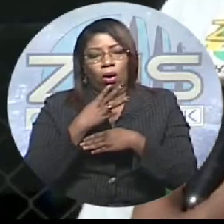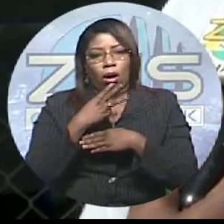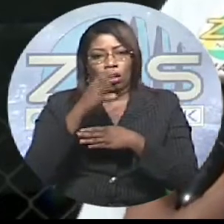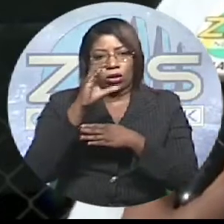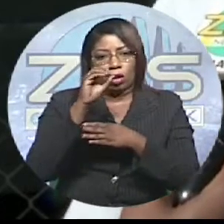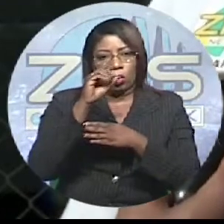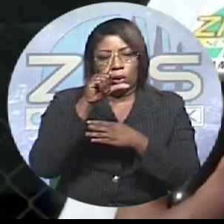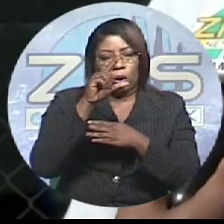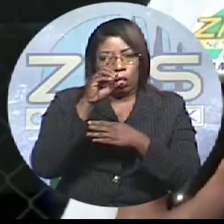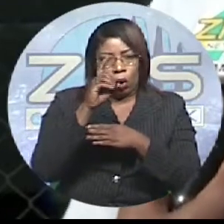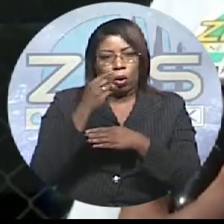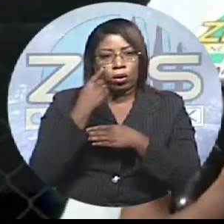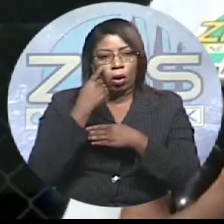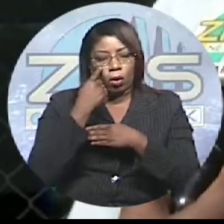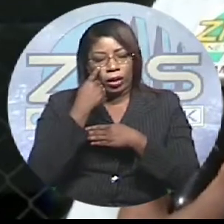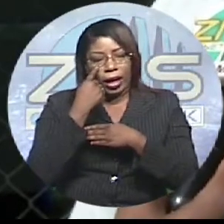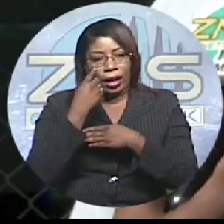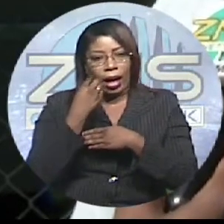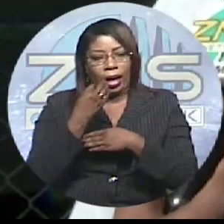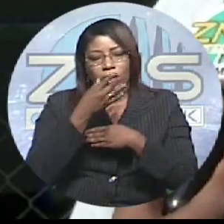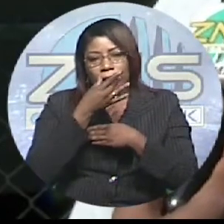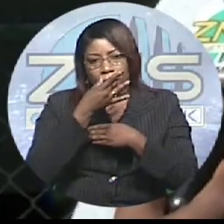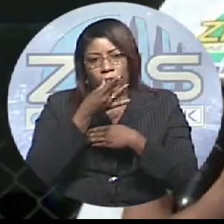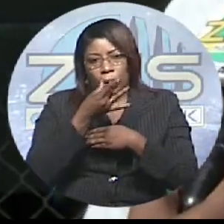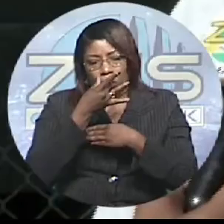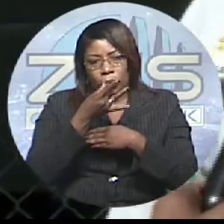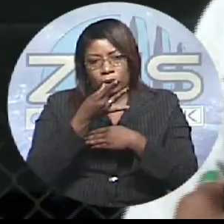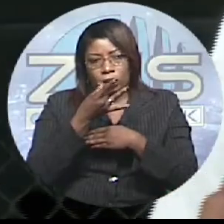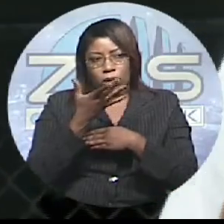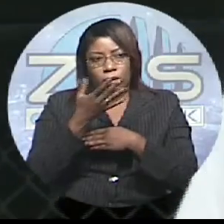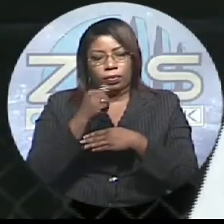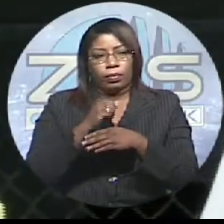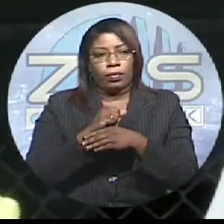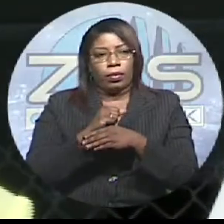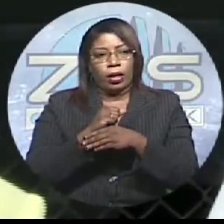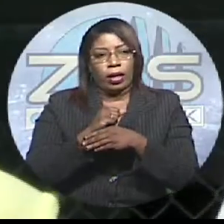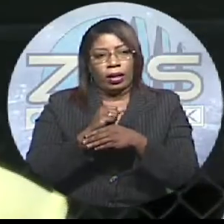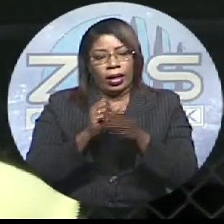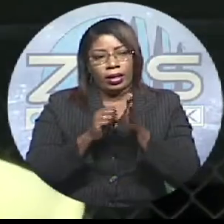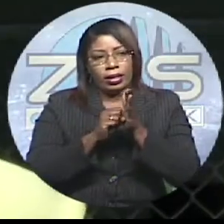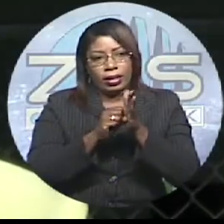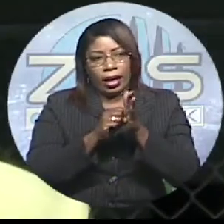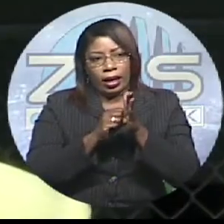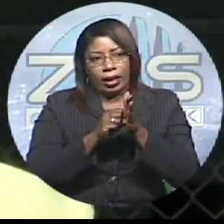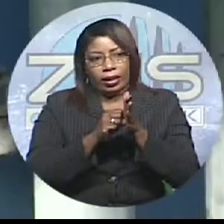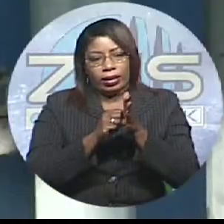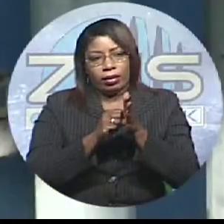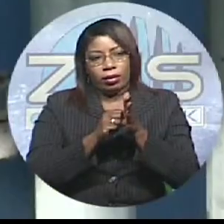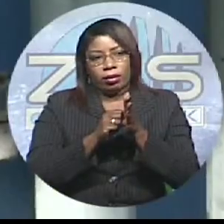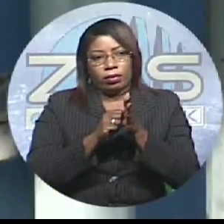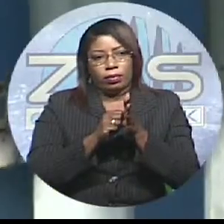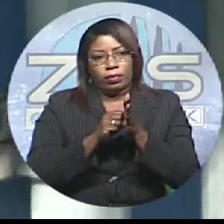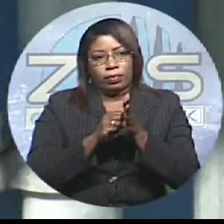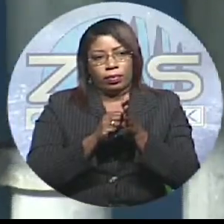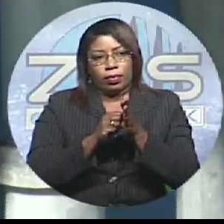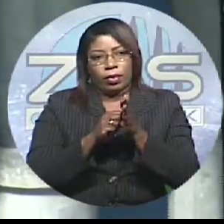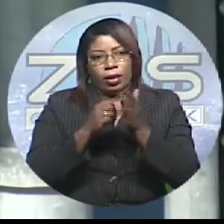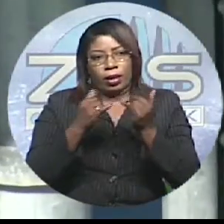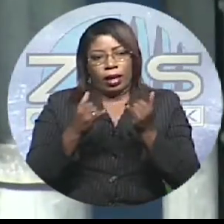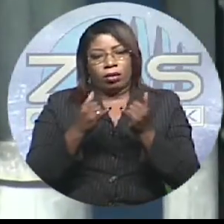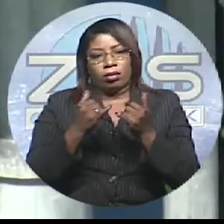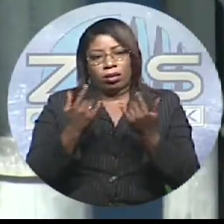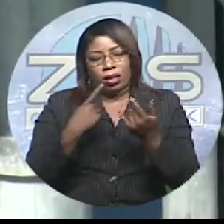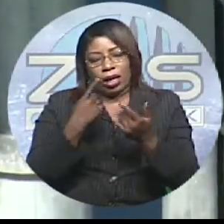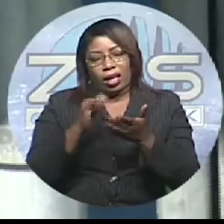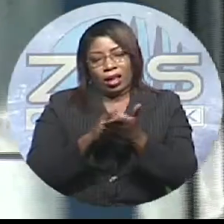their nose. Severe signs would be seizures. And while bush medicine is good